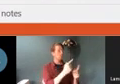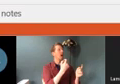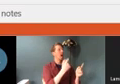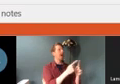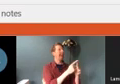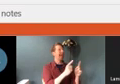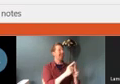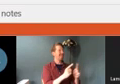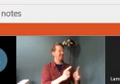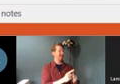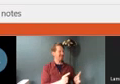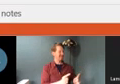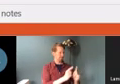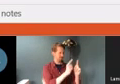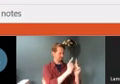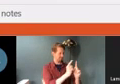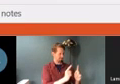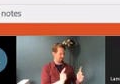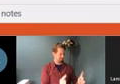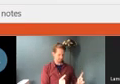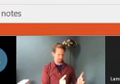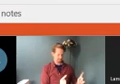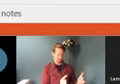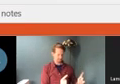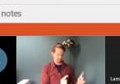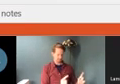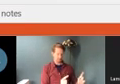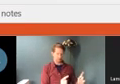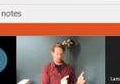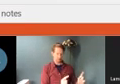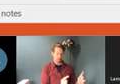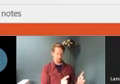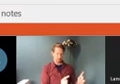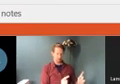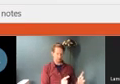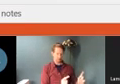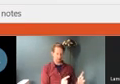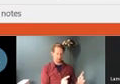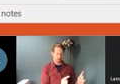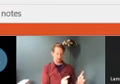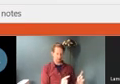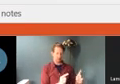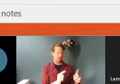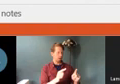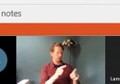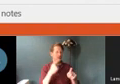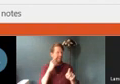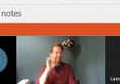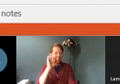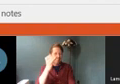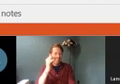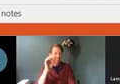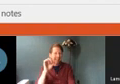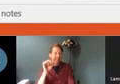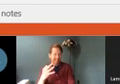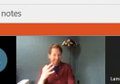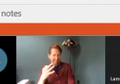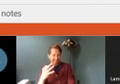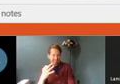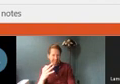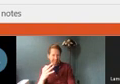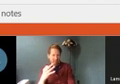repeat, for example here it says a 16 and an 18, instead of that we are able to actually read